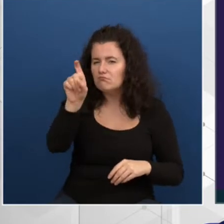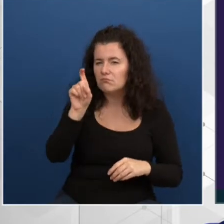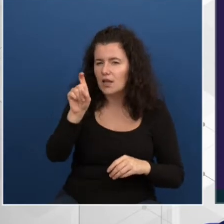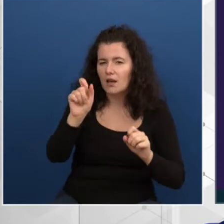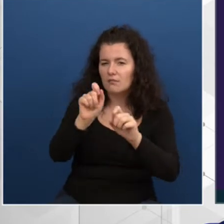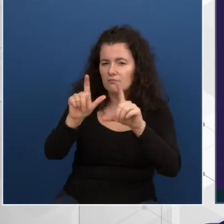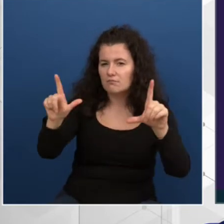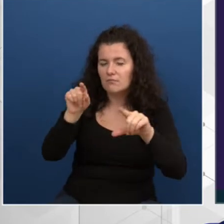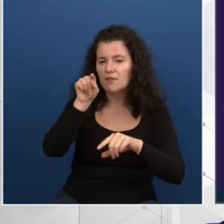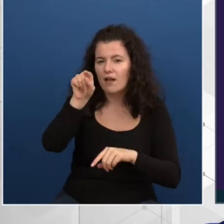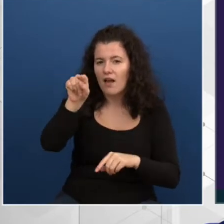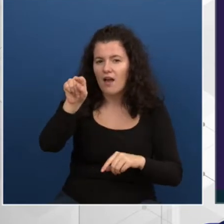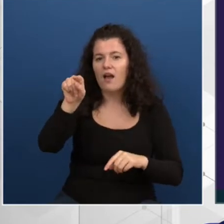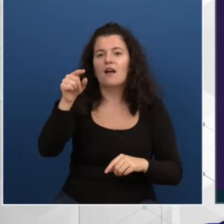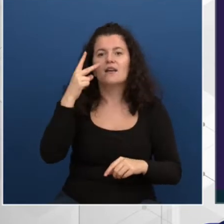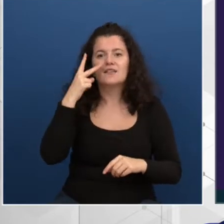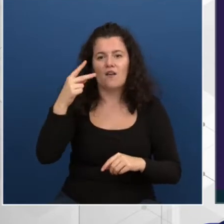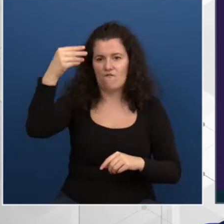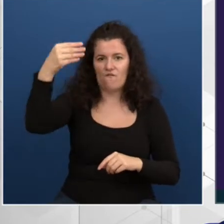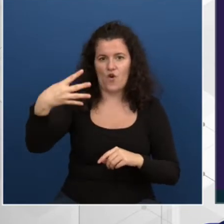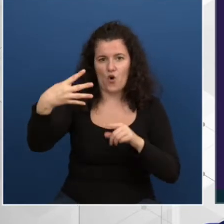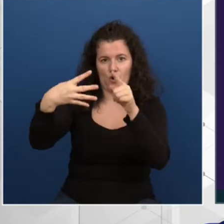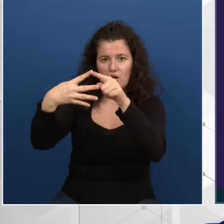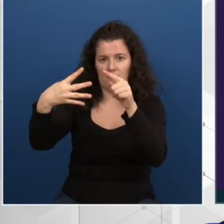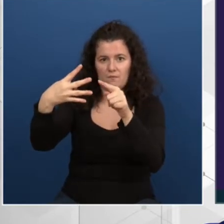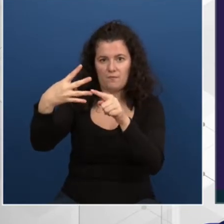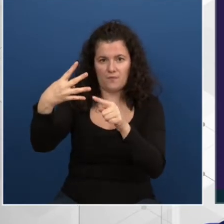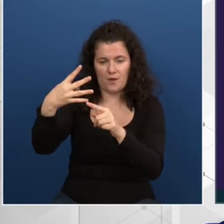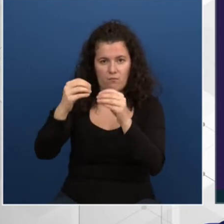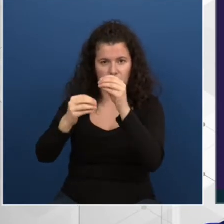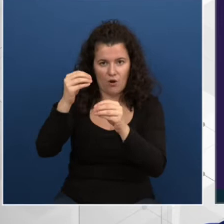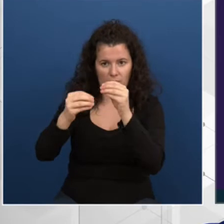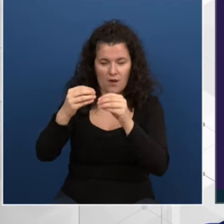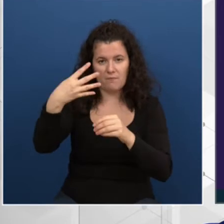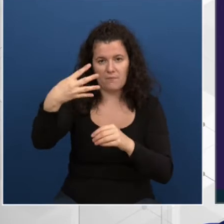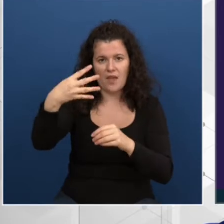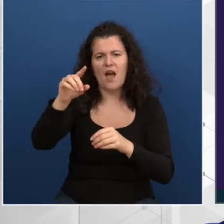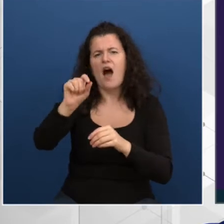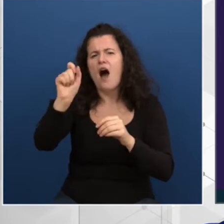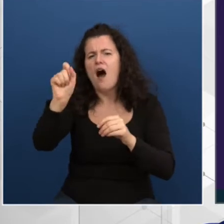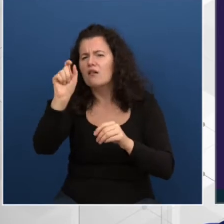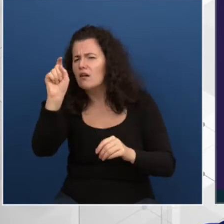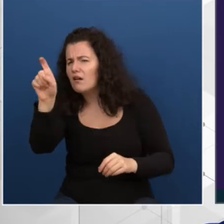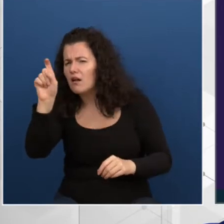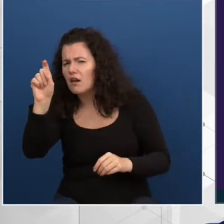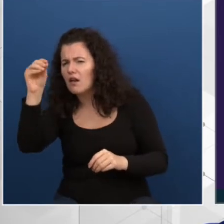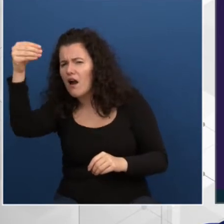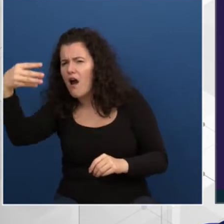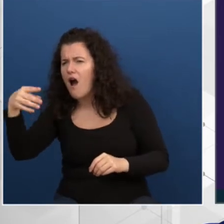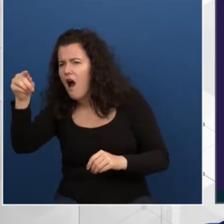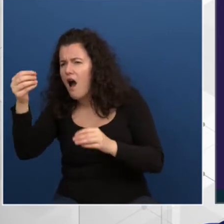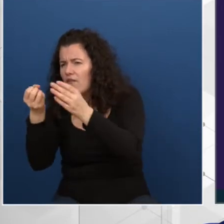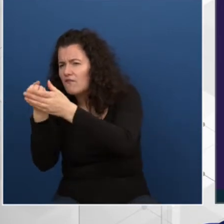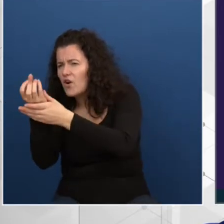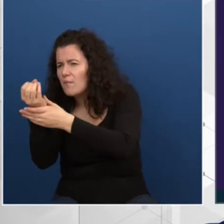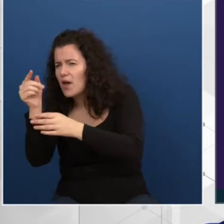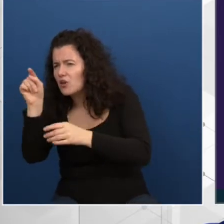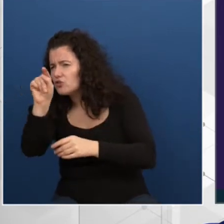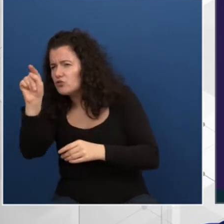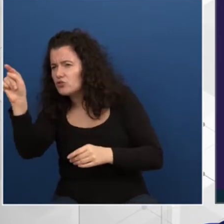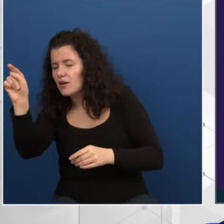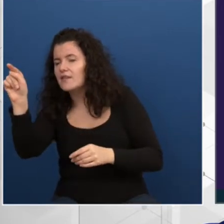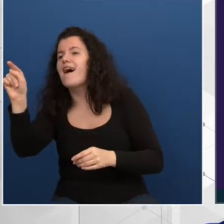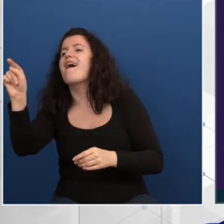only highlight those 4 failures, but when I go back to the extension, it shows a little bit more information and it tells me there's no